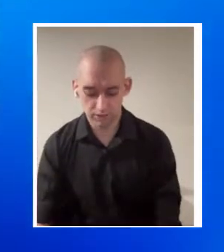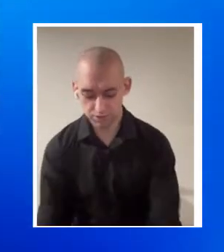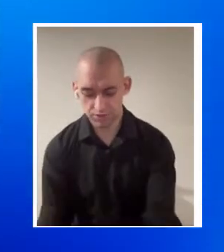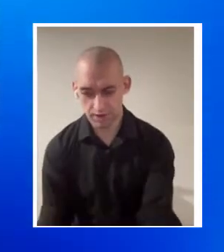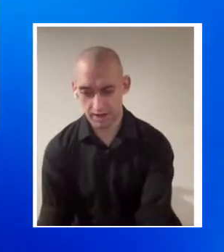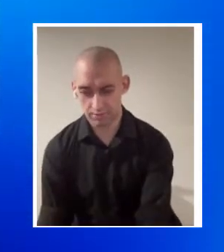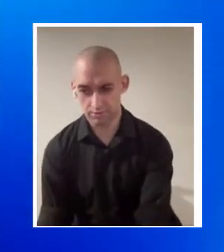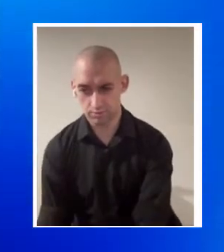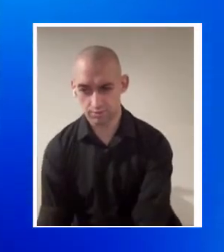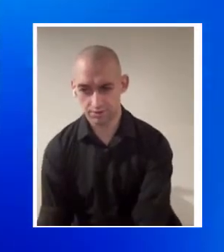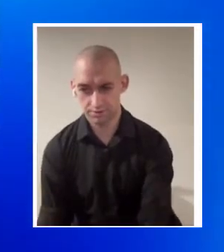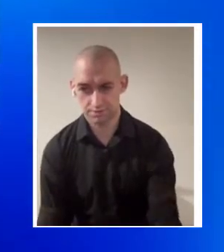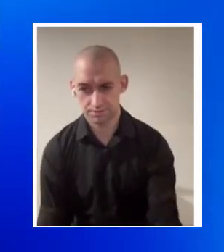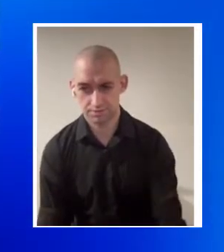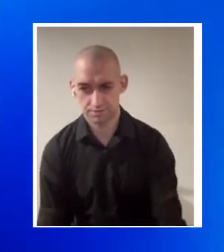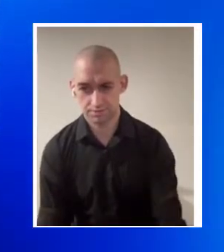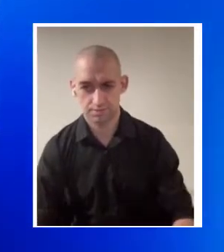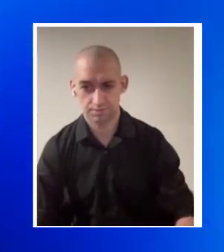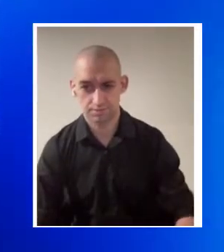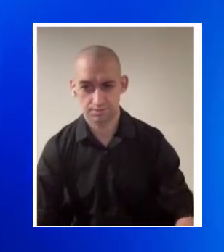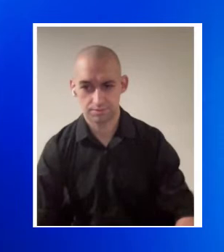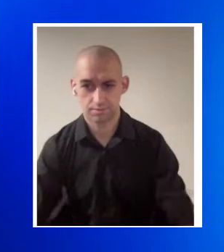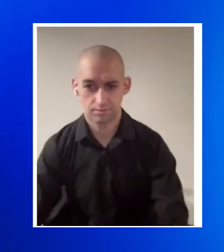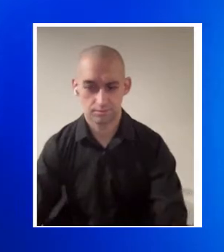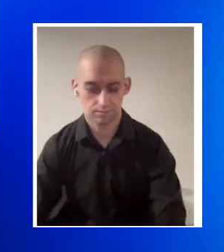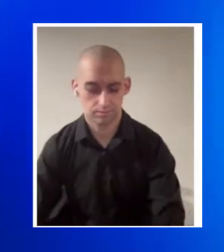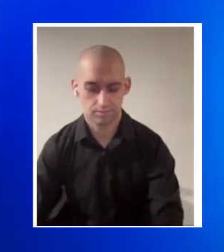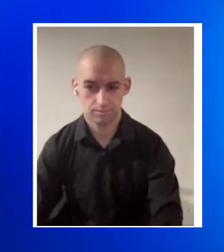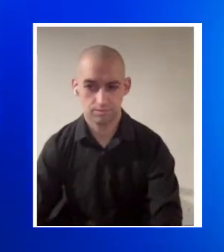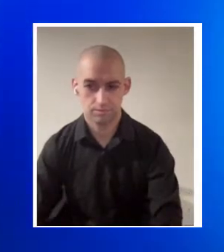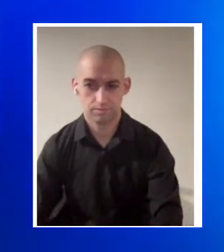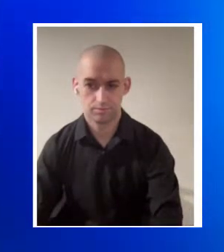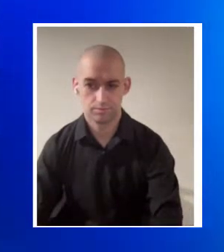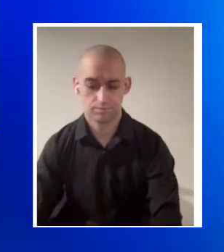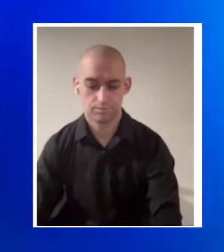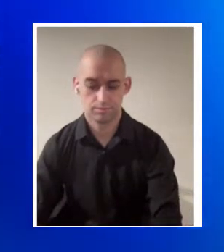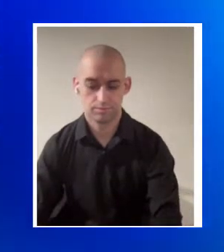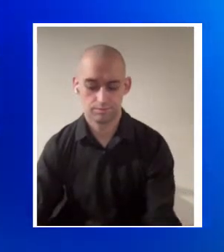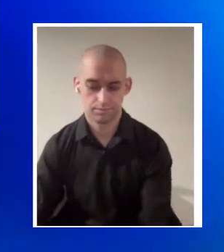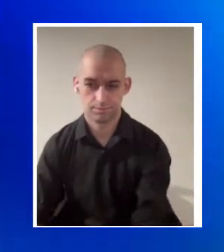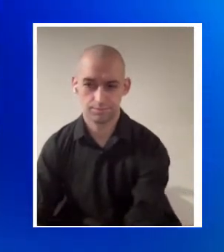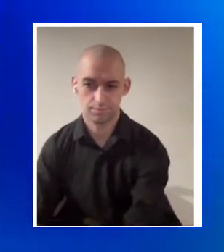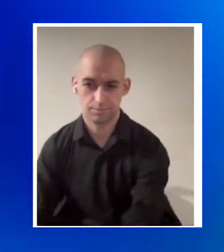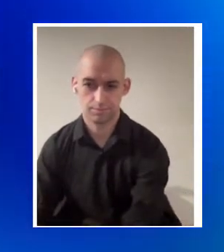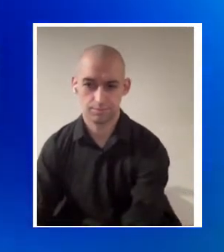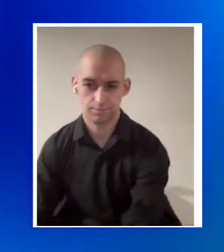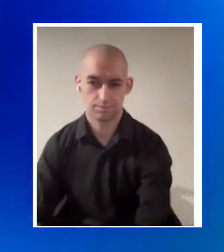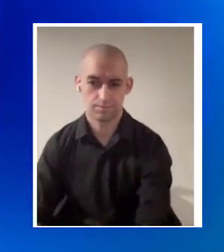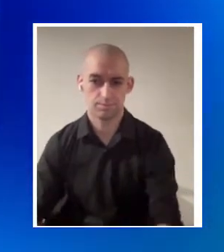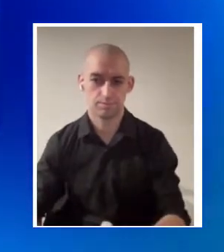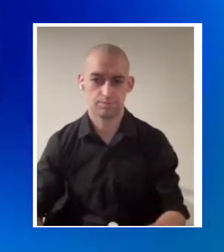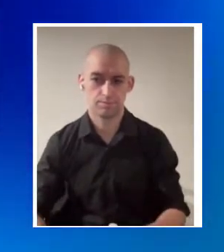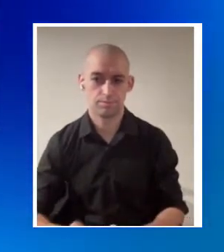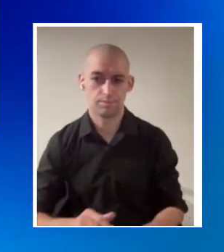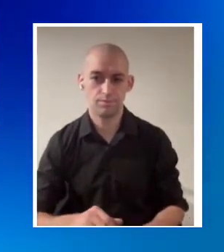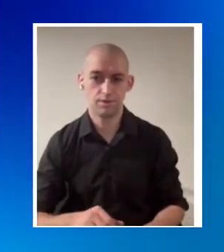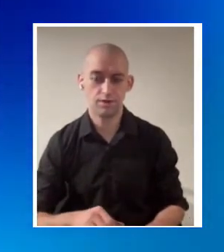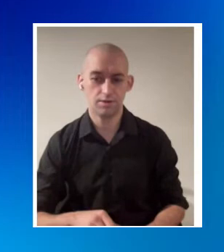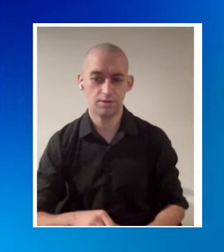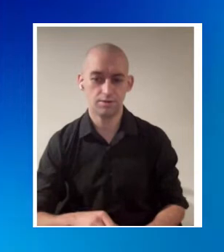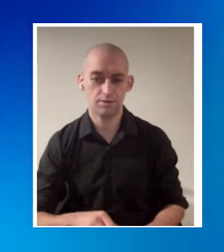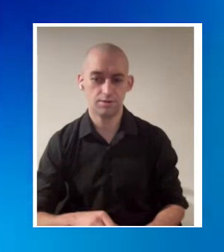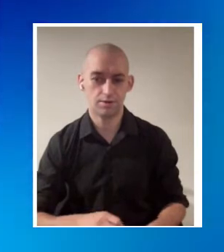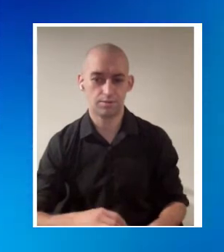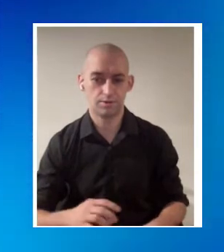Yes, how we did it last year is that for the Q&A panel, we're all brought back to